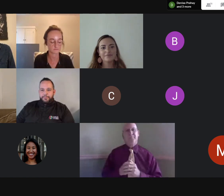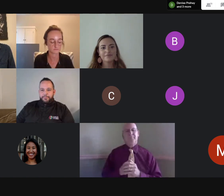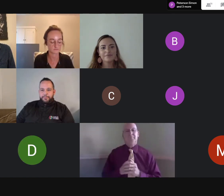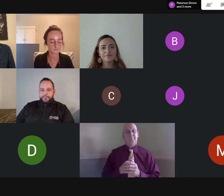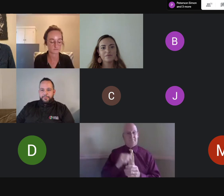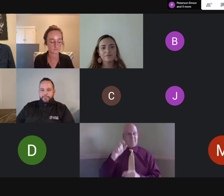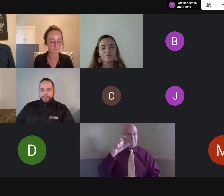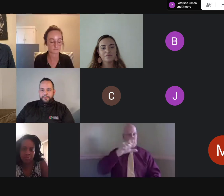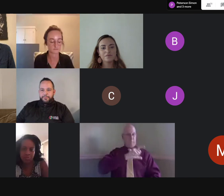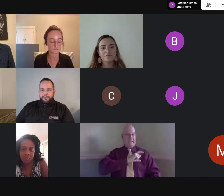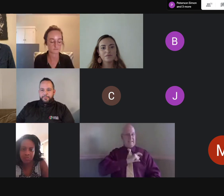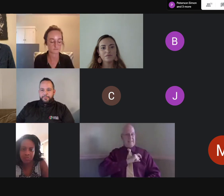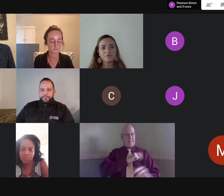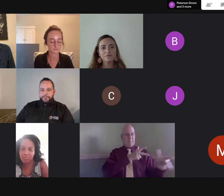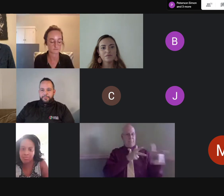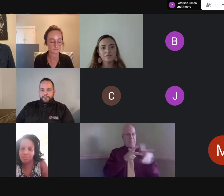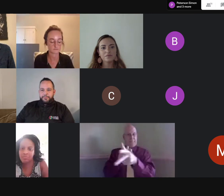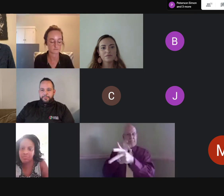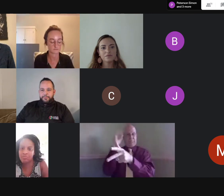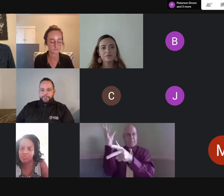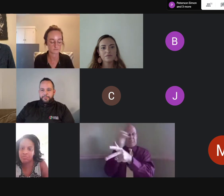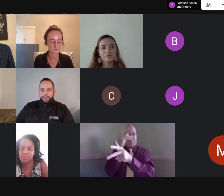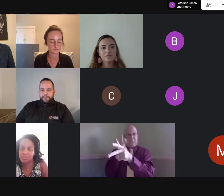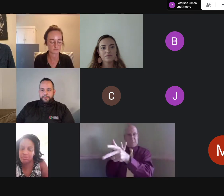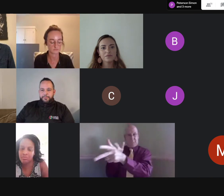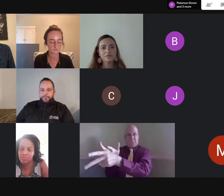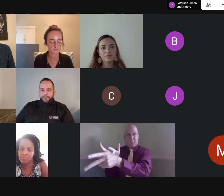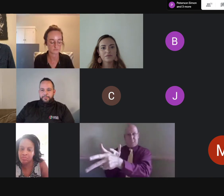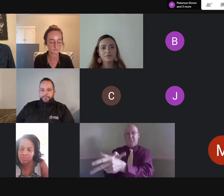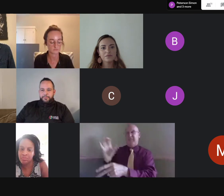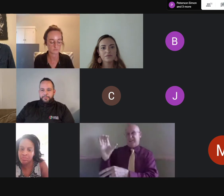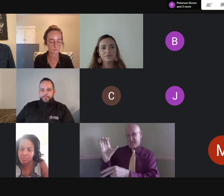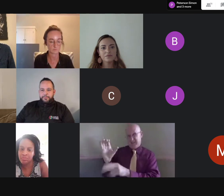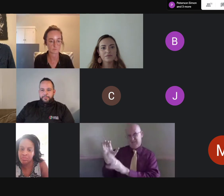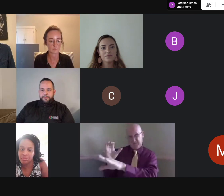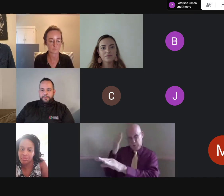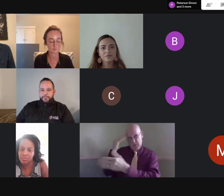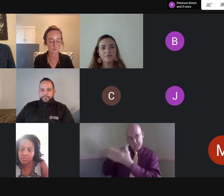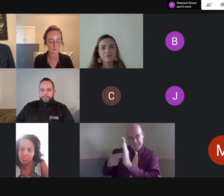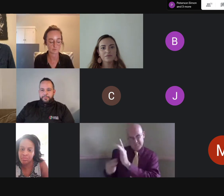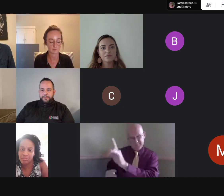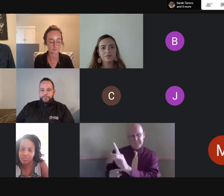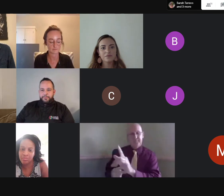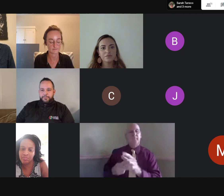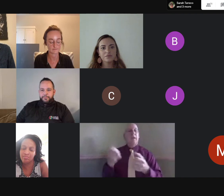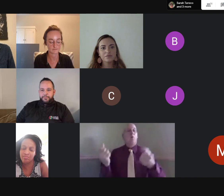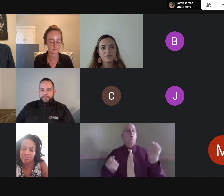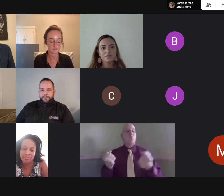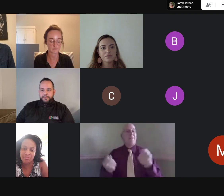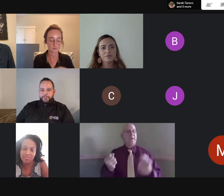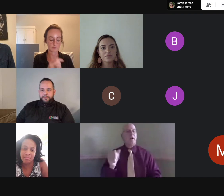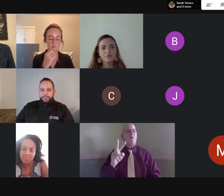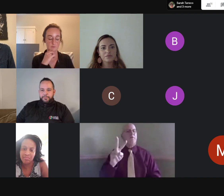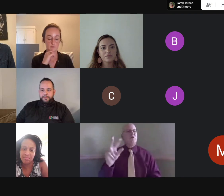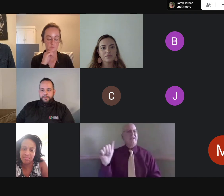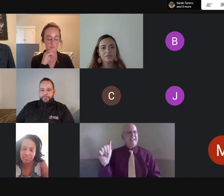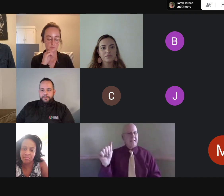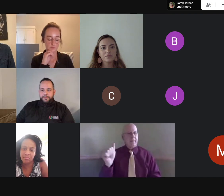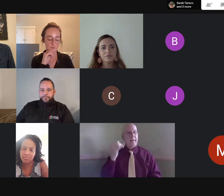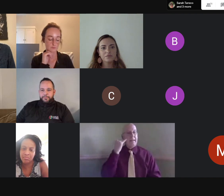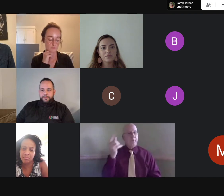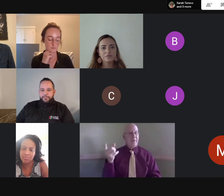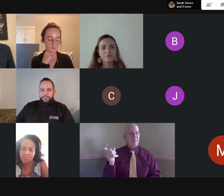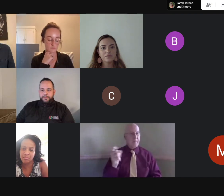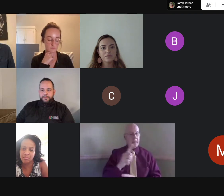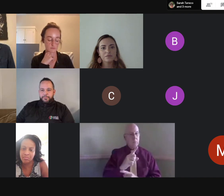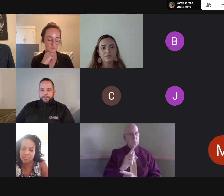over by a police officer. Caterina, you can attest to this. I was driving in Virginia, and if you are speeding in